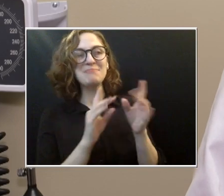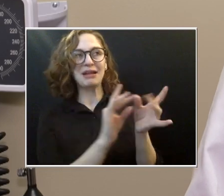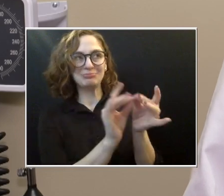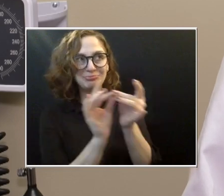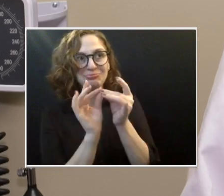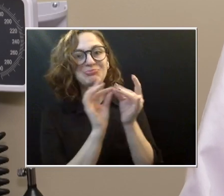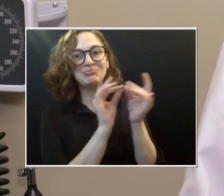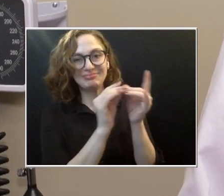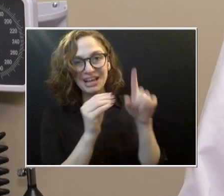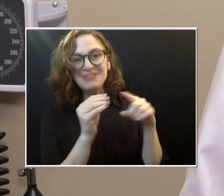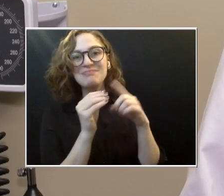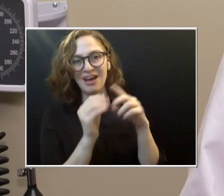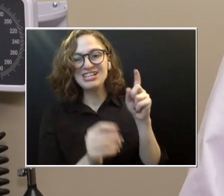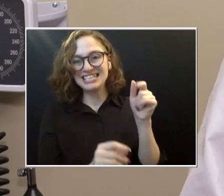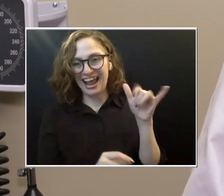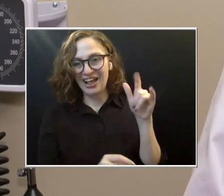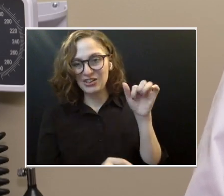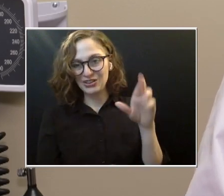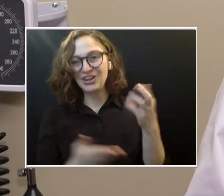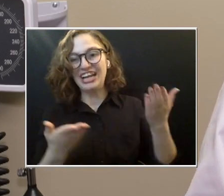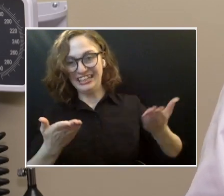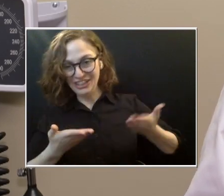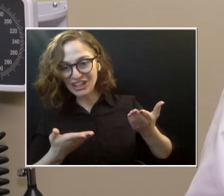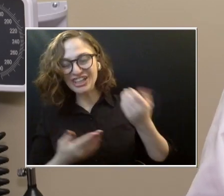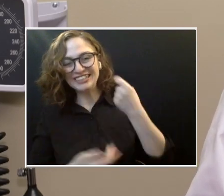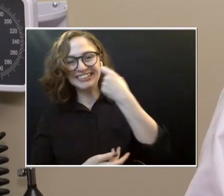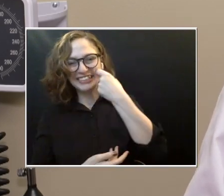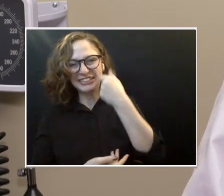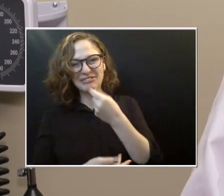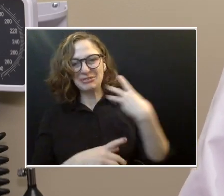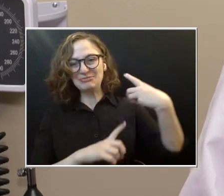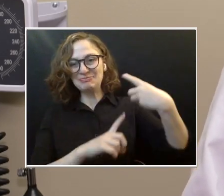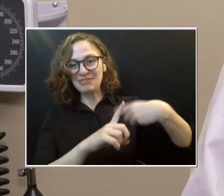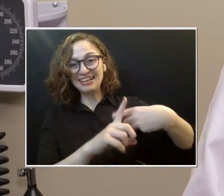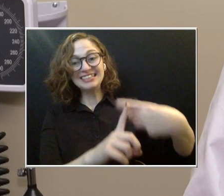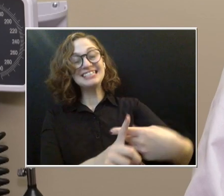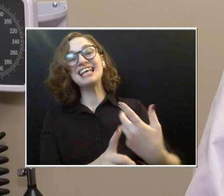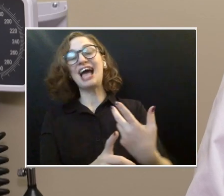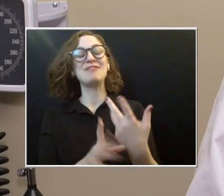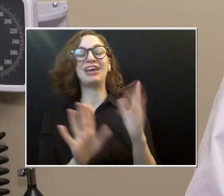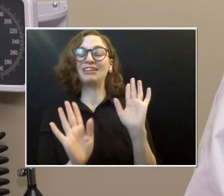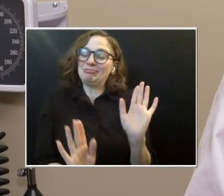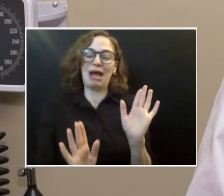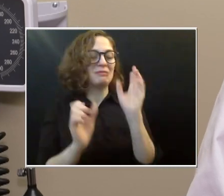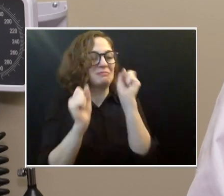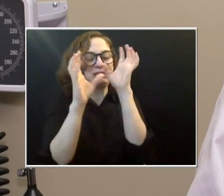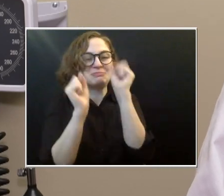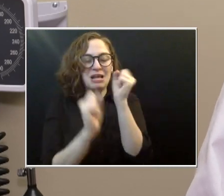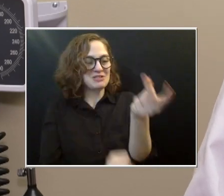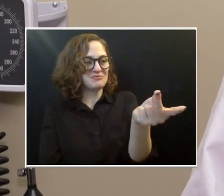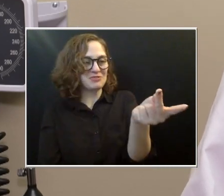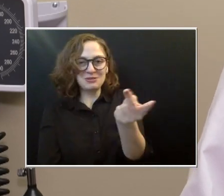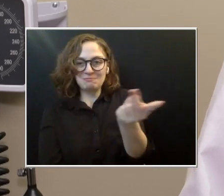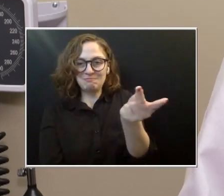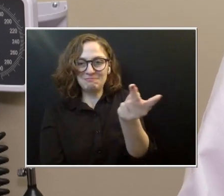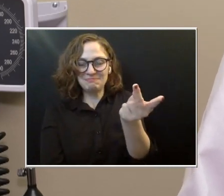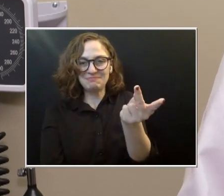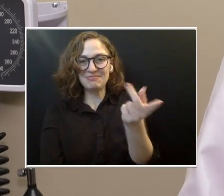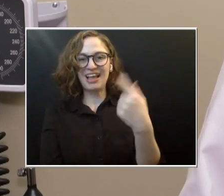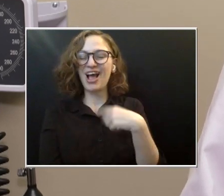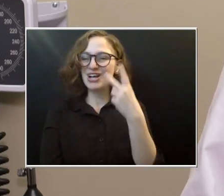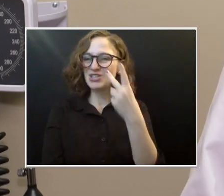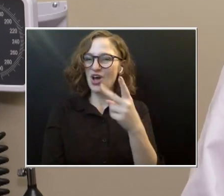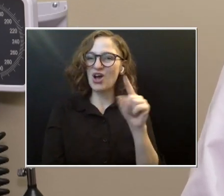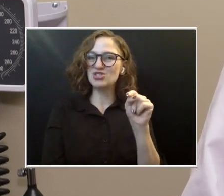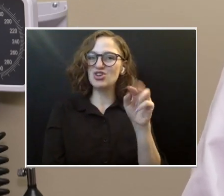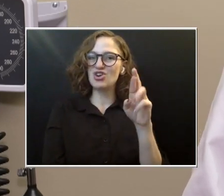for the last several months. I think it's an amazing thing for the two of them, and I saw Travis said that he's going to